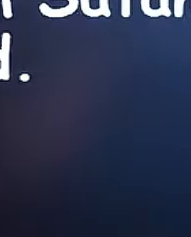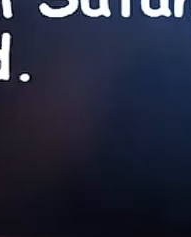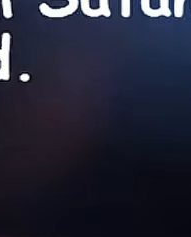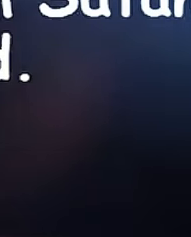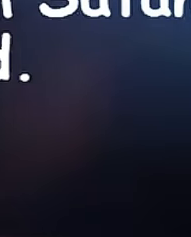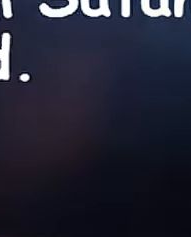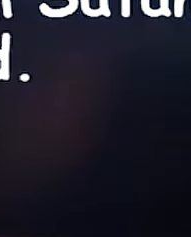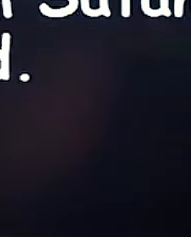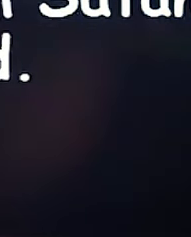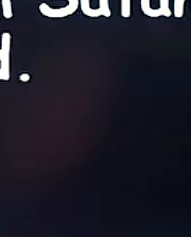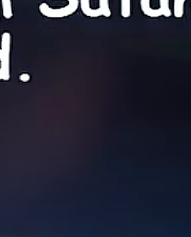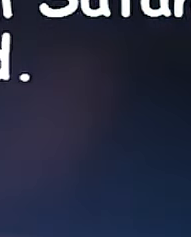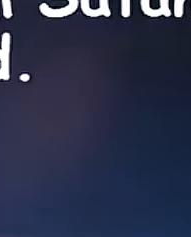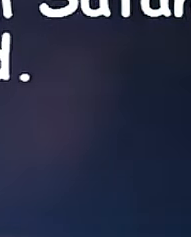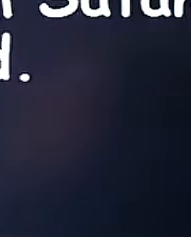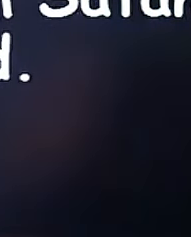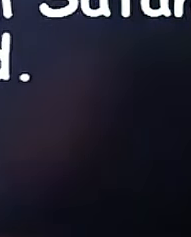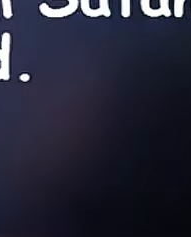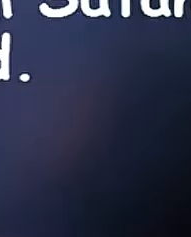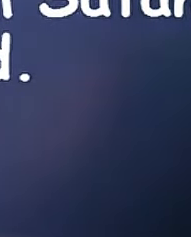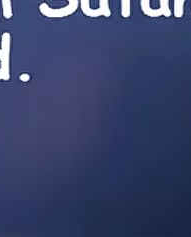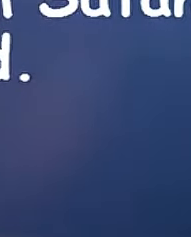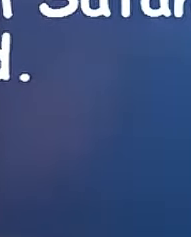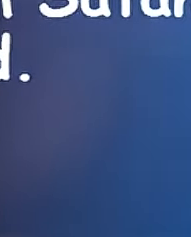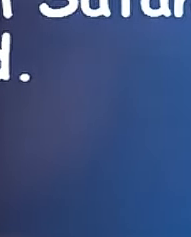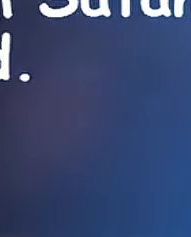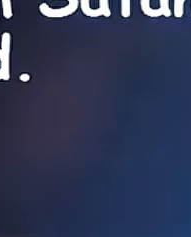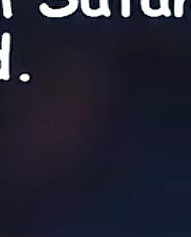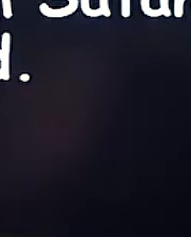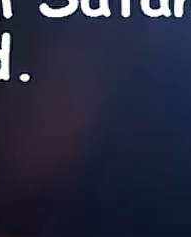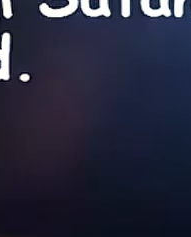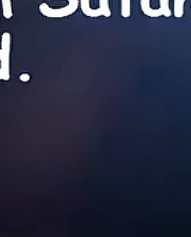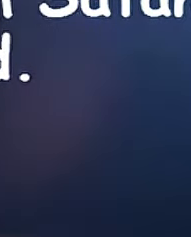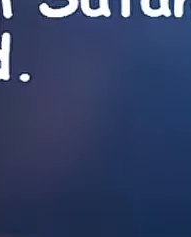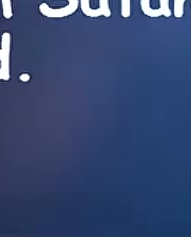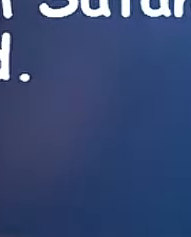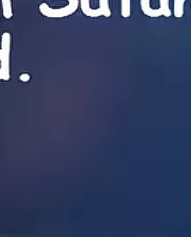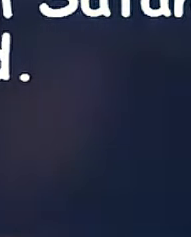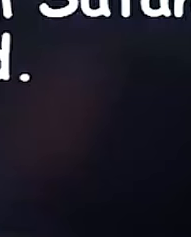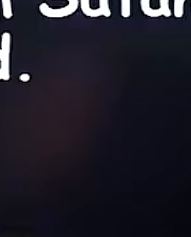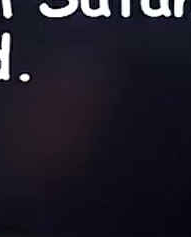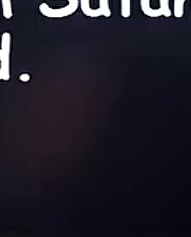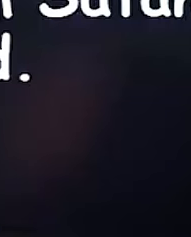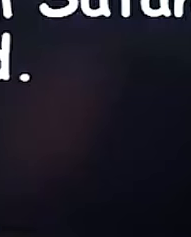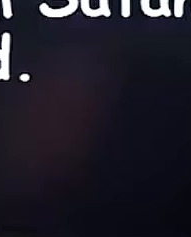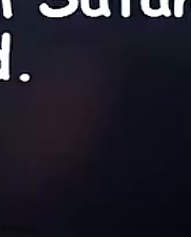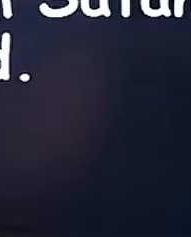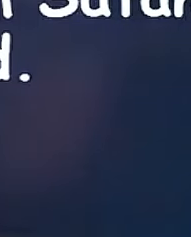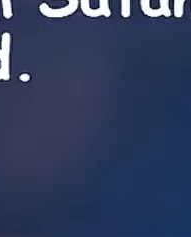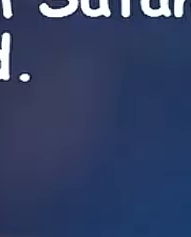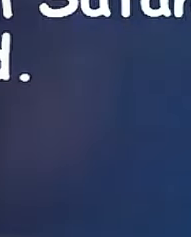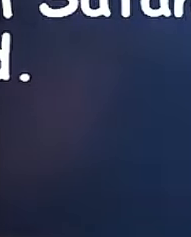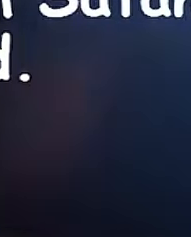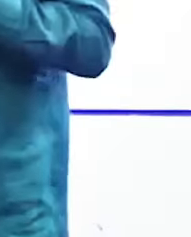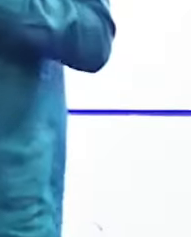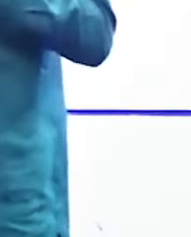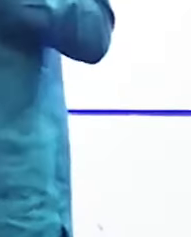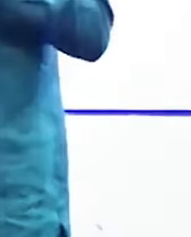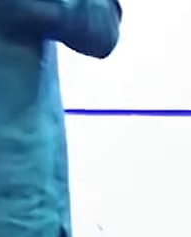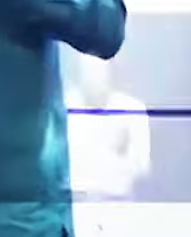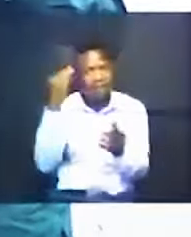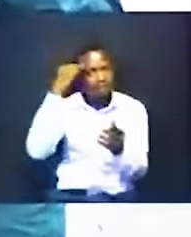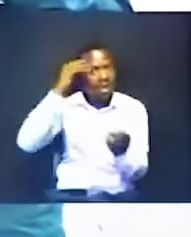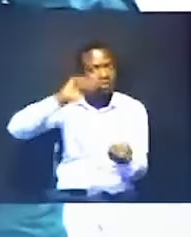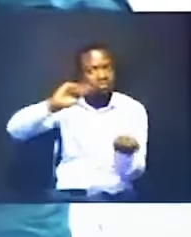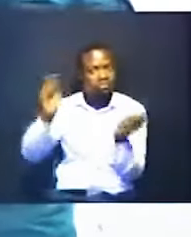sumo, abahaiho, or such a wagon, every boon, some affirm about Unyanko. So we are saying that repentance change of mind. And Nia